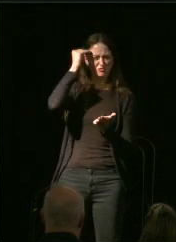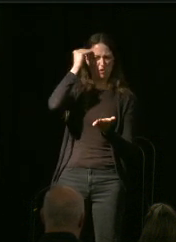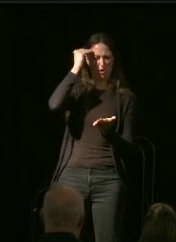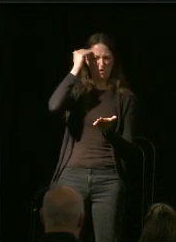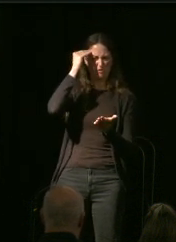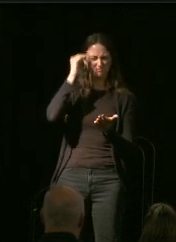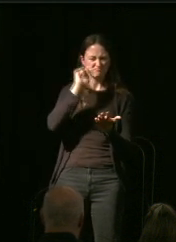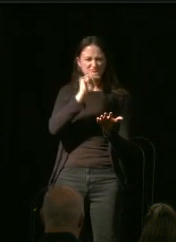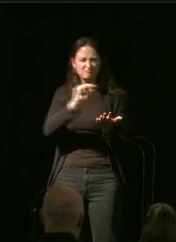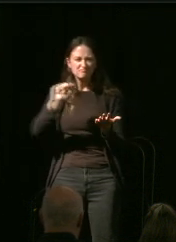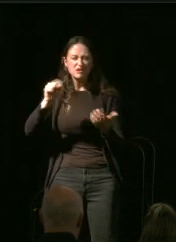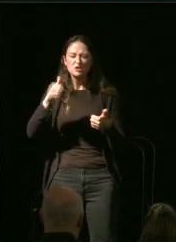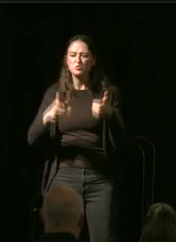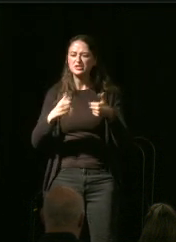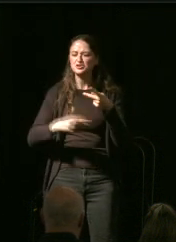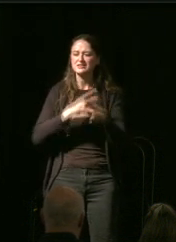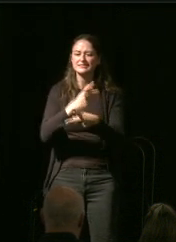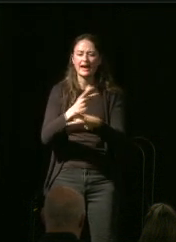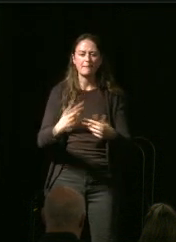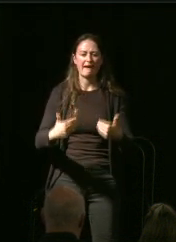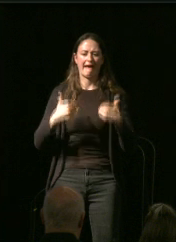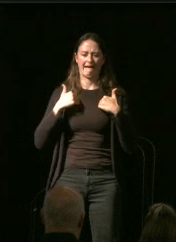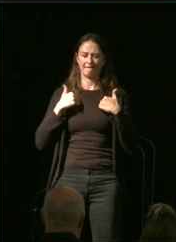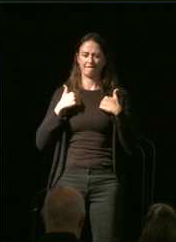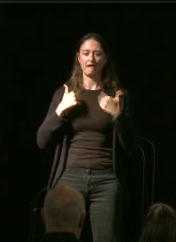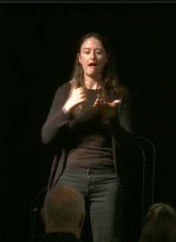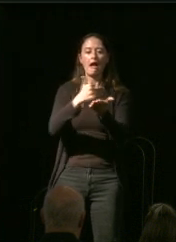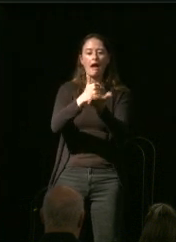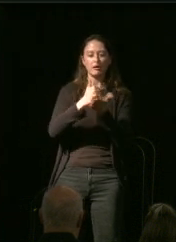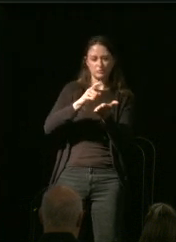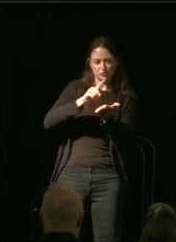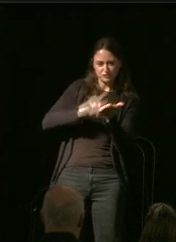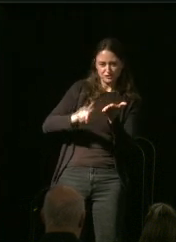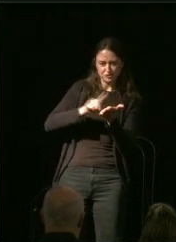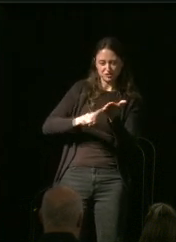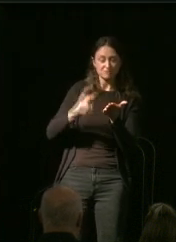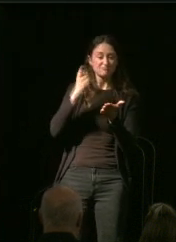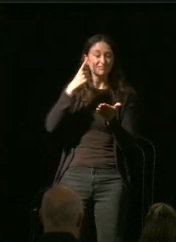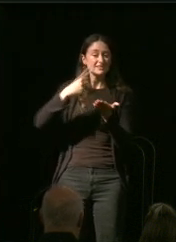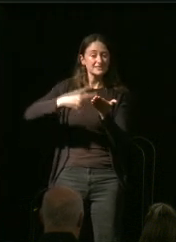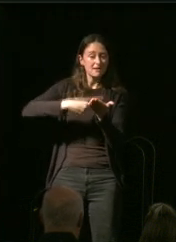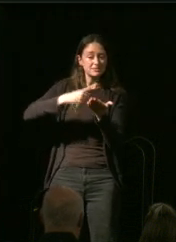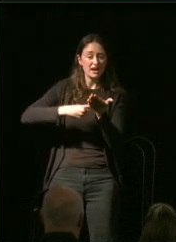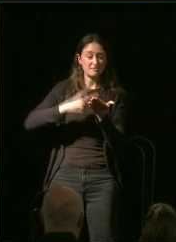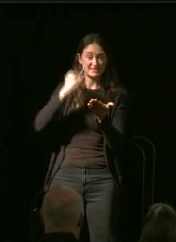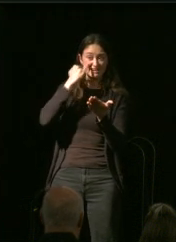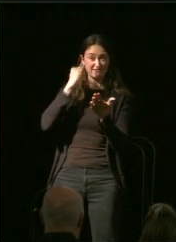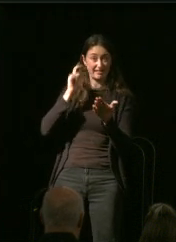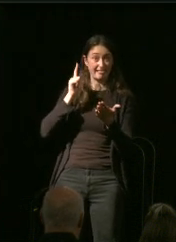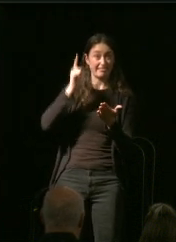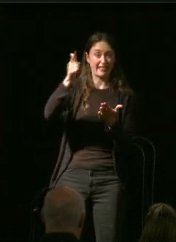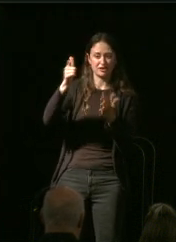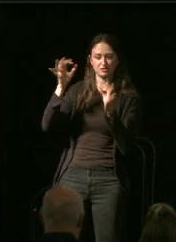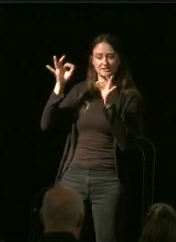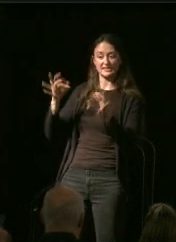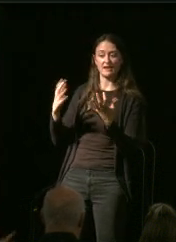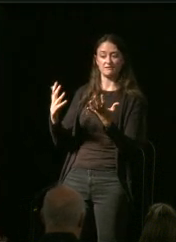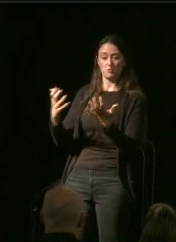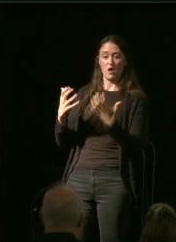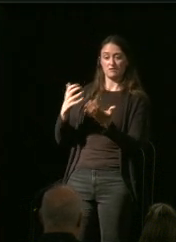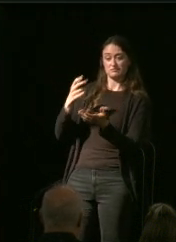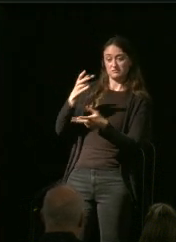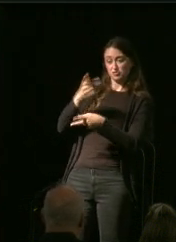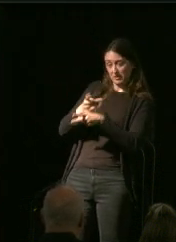Usher syndrome, will require you to have a genetically confirmed diagnosis. Some research studies have even explored treatments